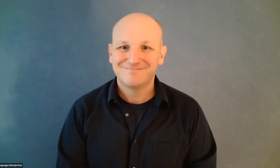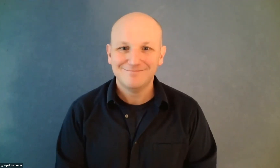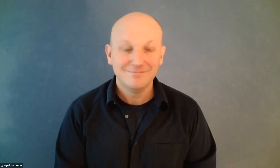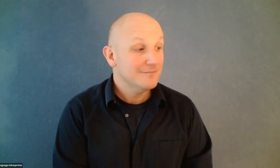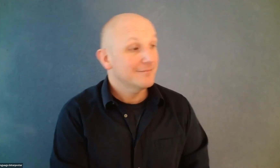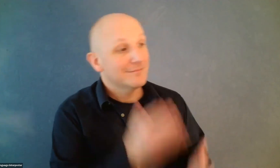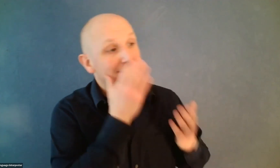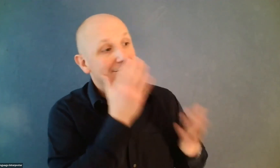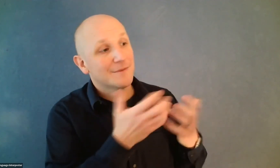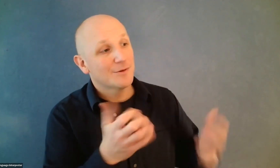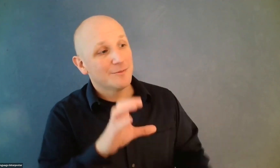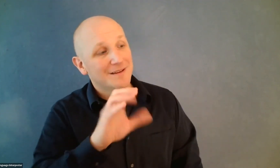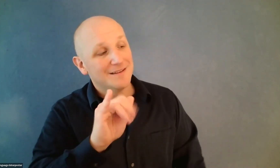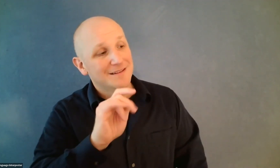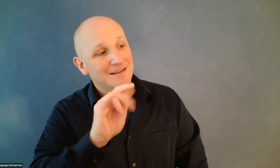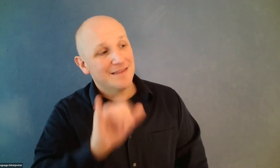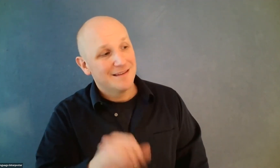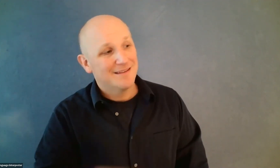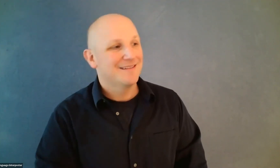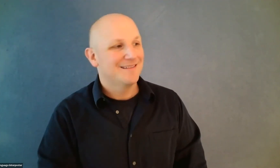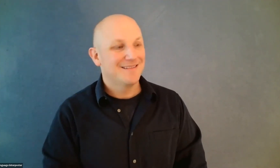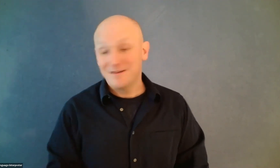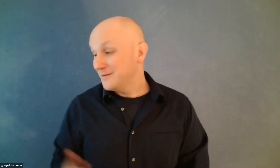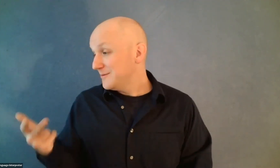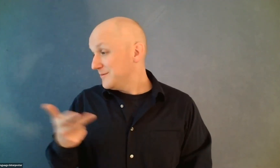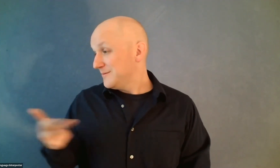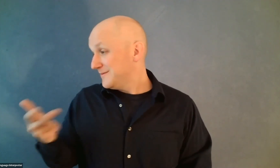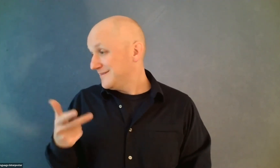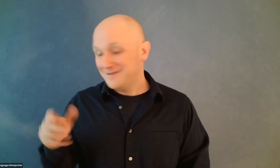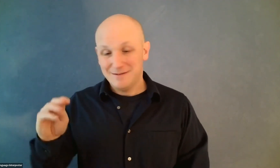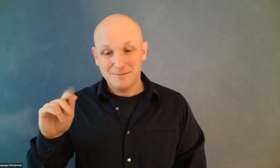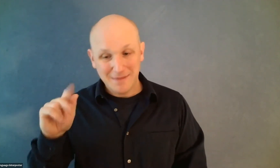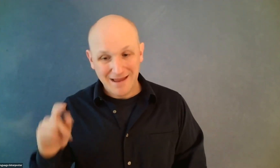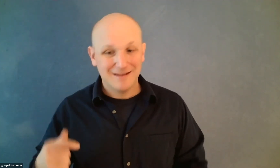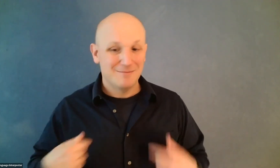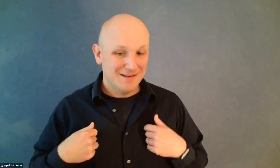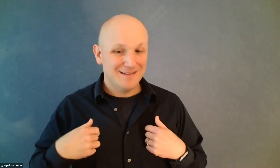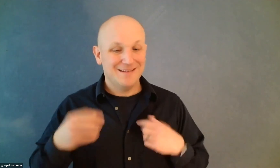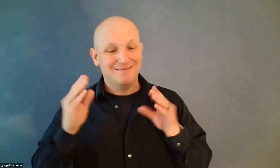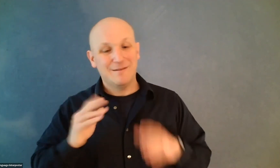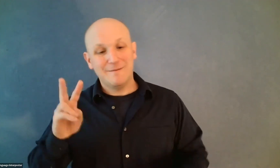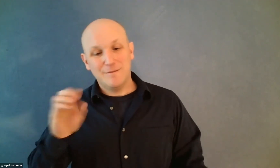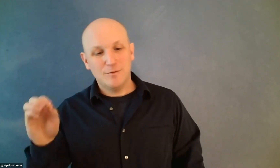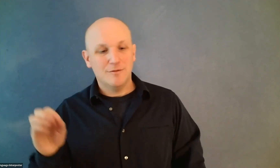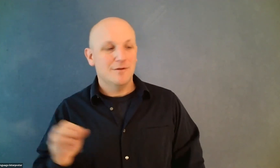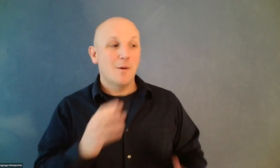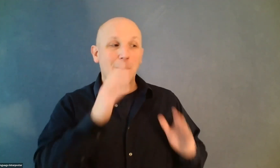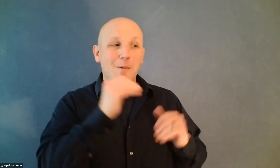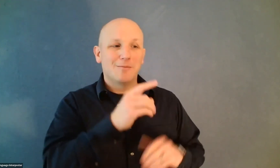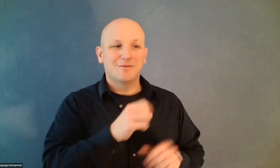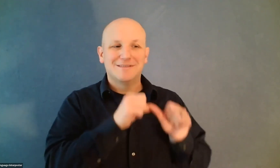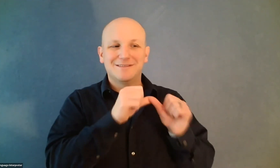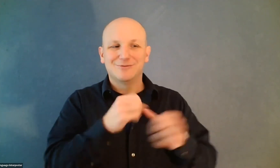And on behalf of Matt and I, go Bears. We hope you've loved your time at Berkeley. I'm sure you will and